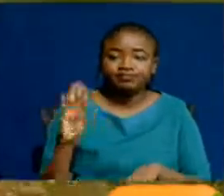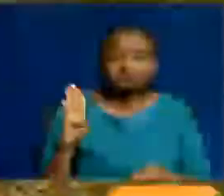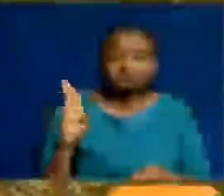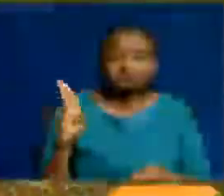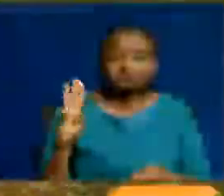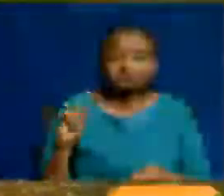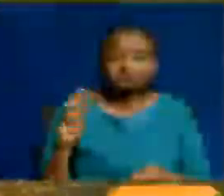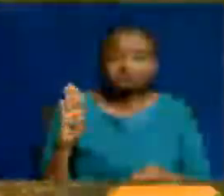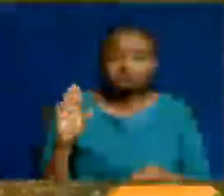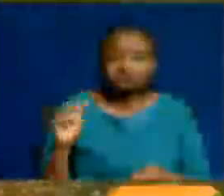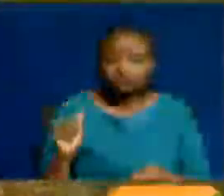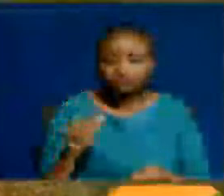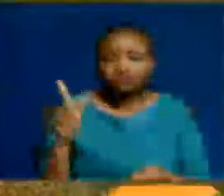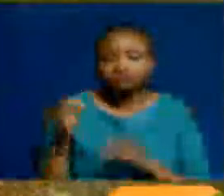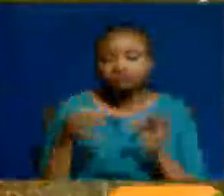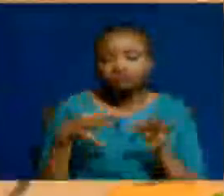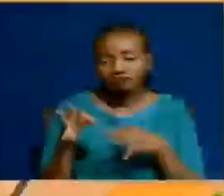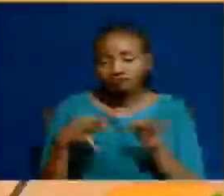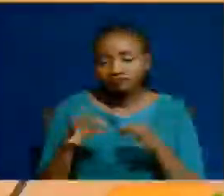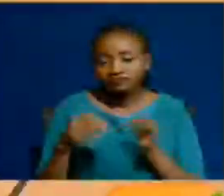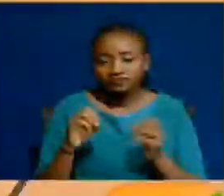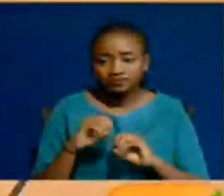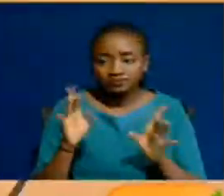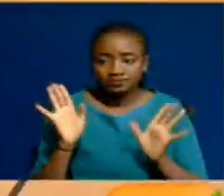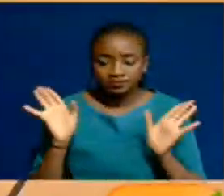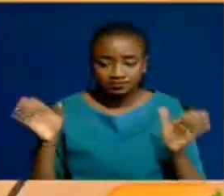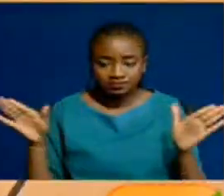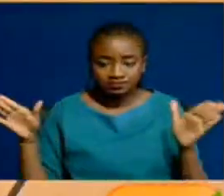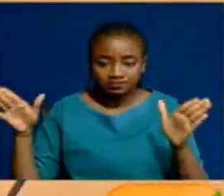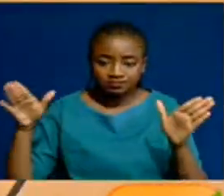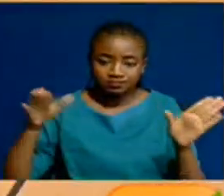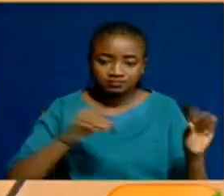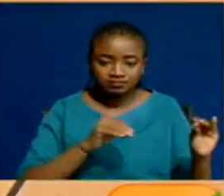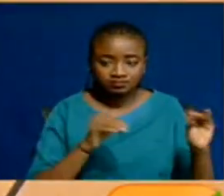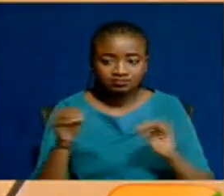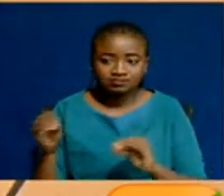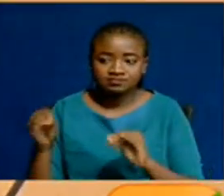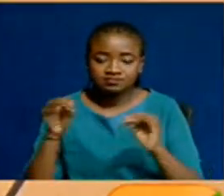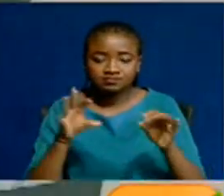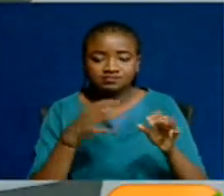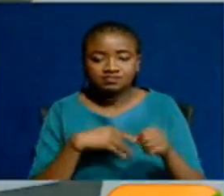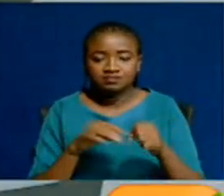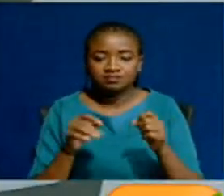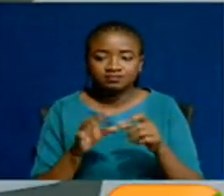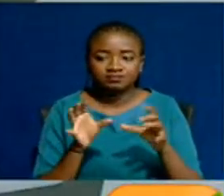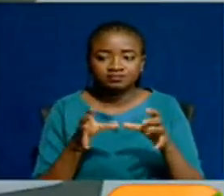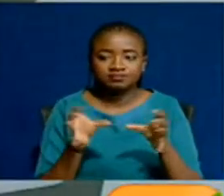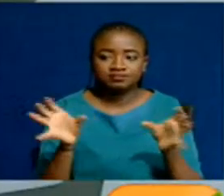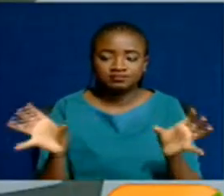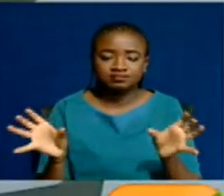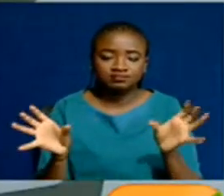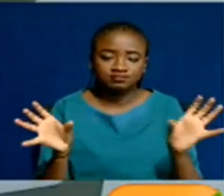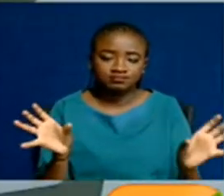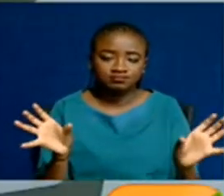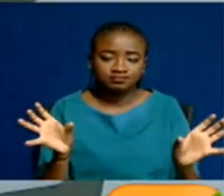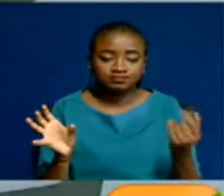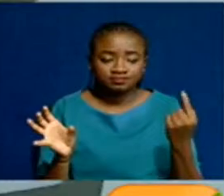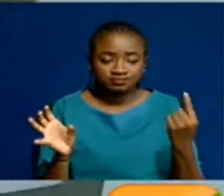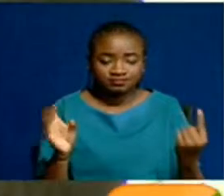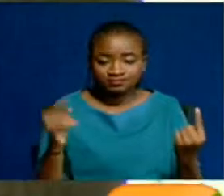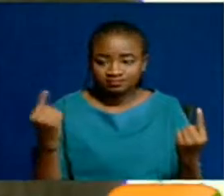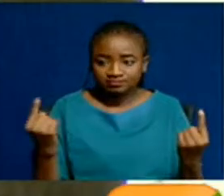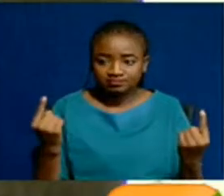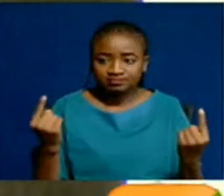avian life, explains that bird migration falls into two broad categories, each with its own